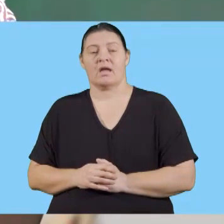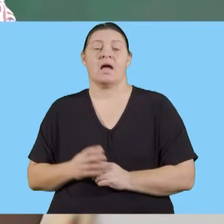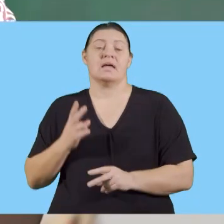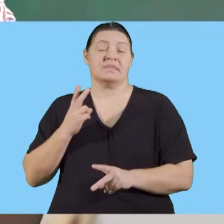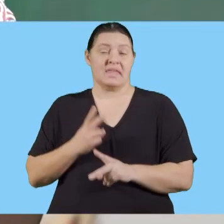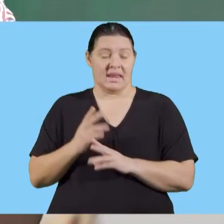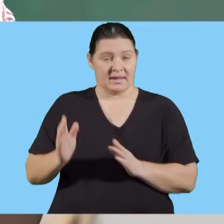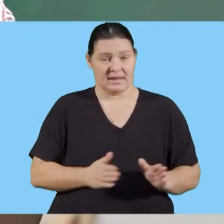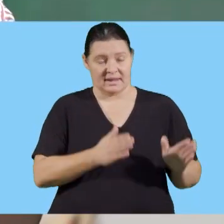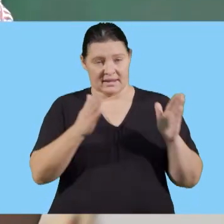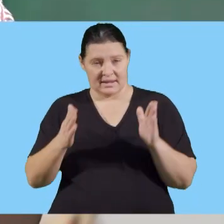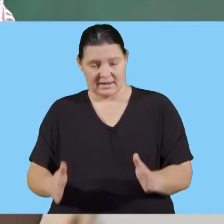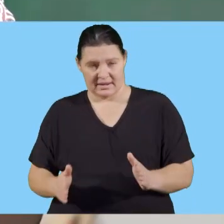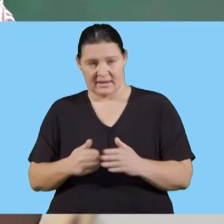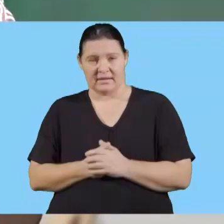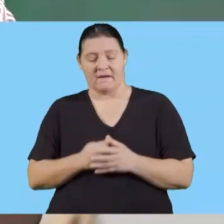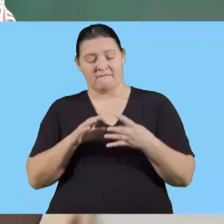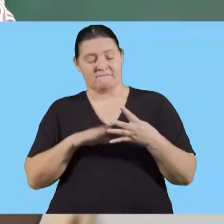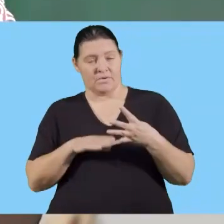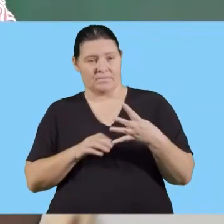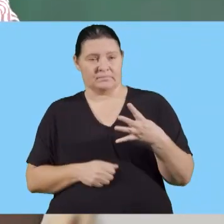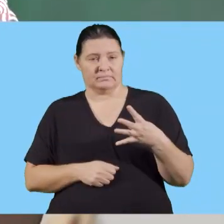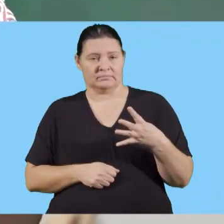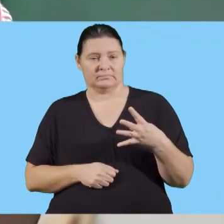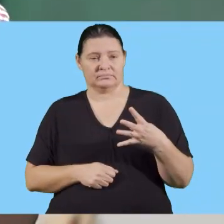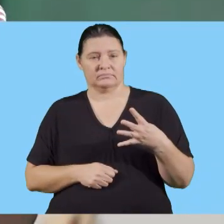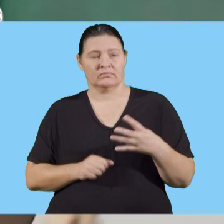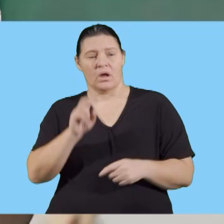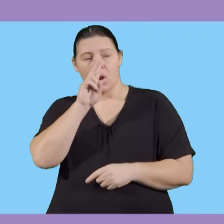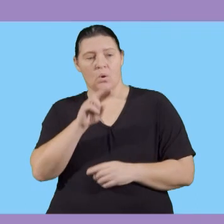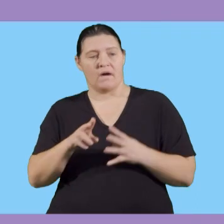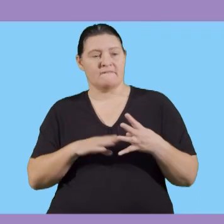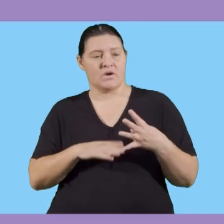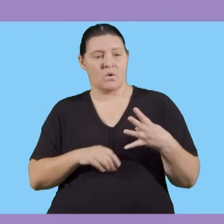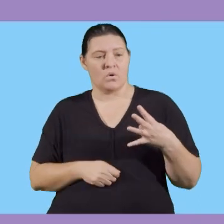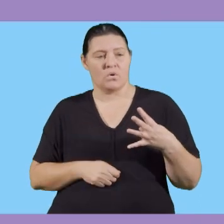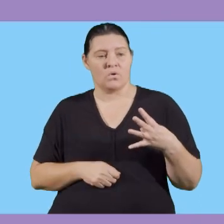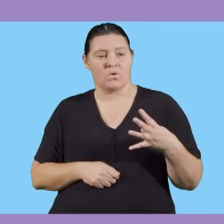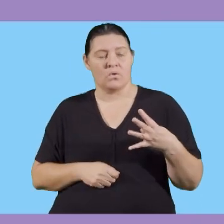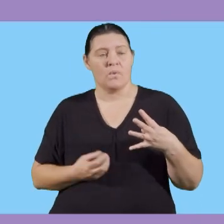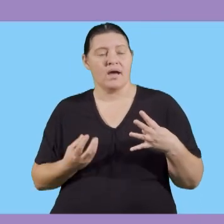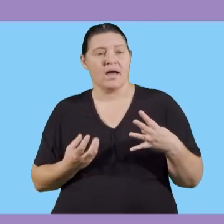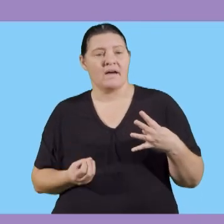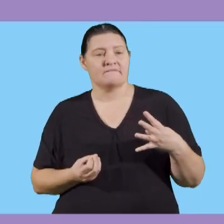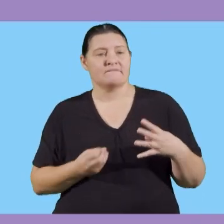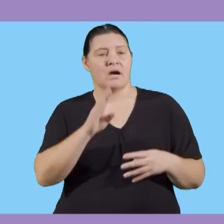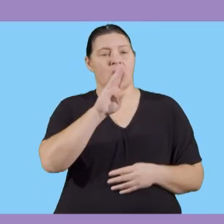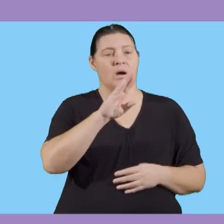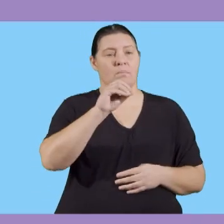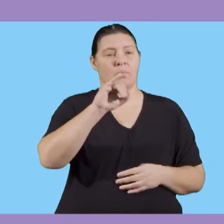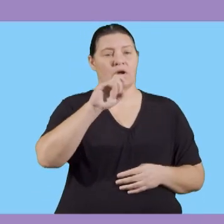Then we are going to continue to number 4. So when we look at number 4 there, we have Boitumelo